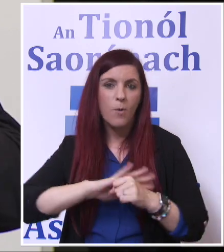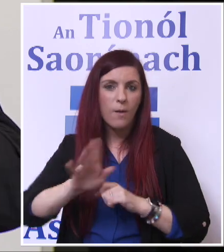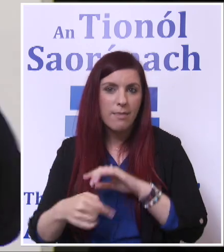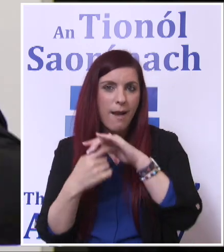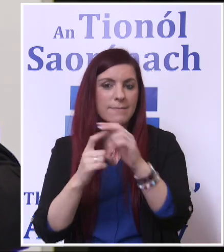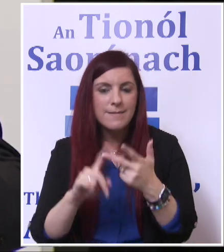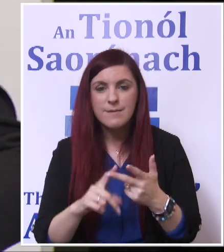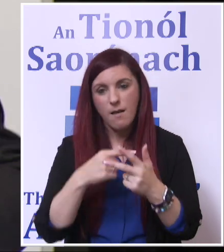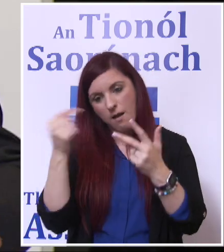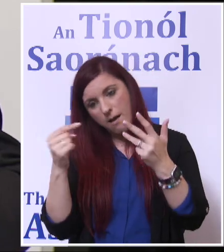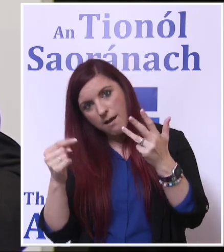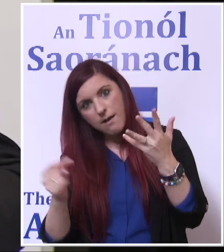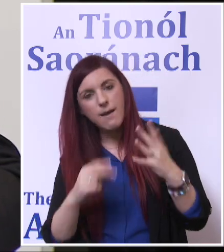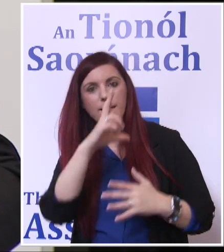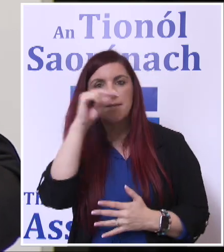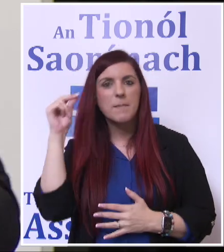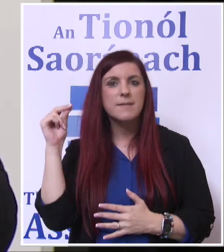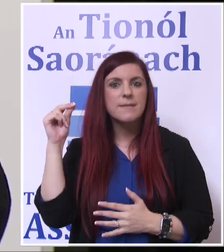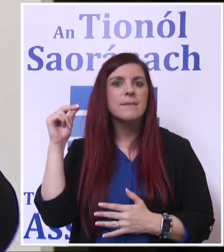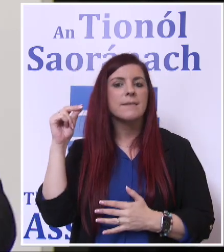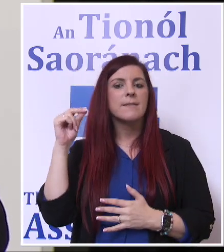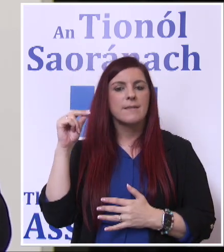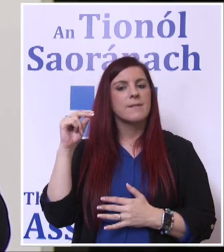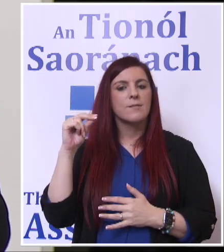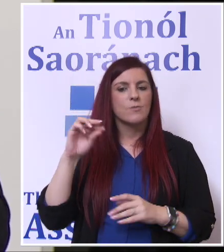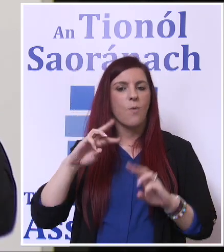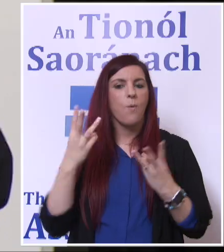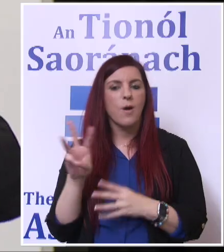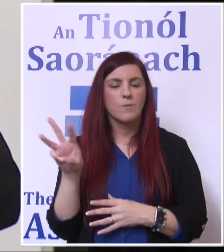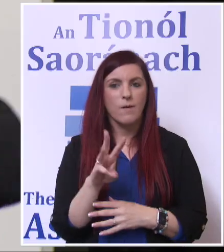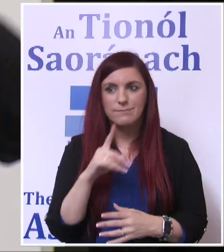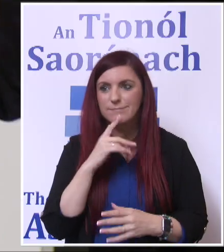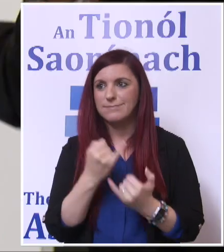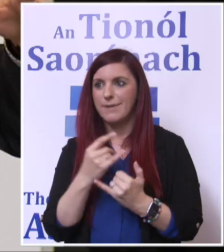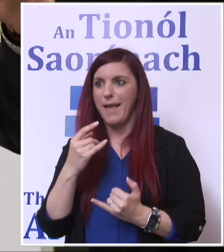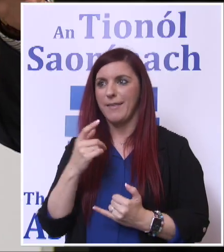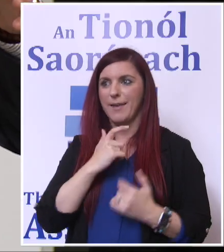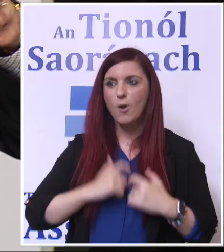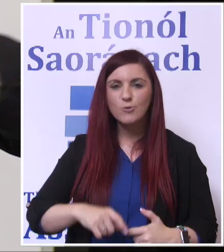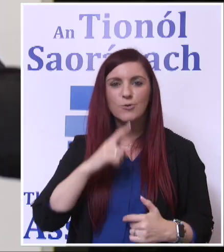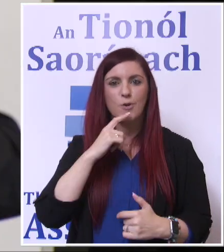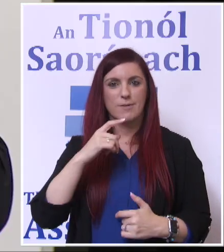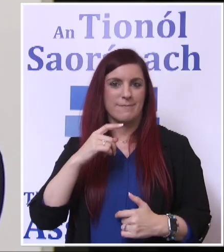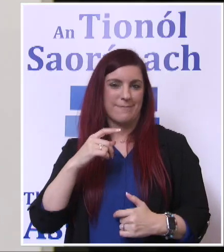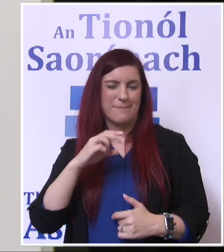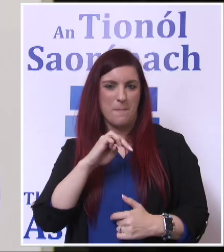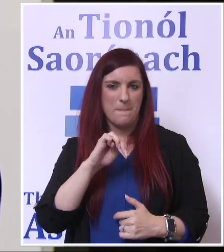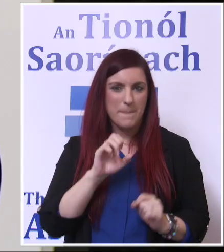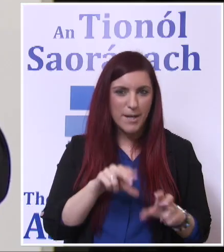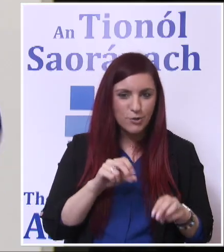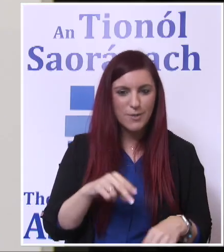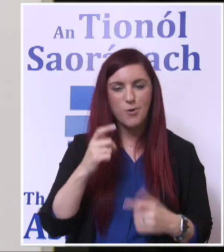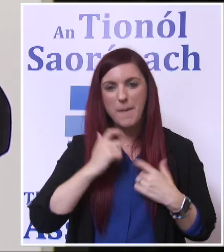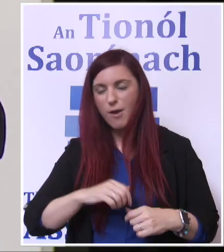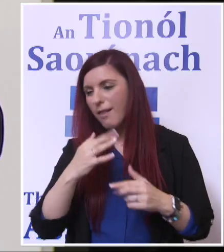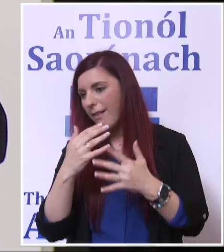themselves? These examples, you'll hear about worldwide examples throughout. There's the Greater London Council and the Mayor of London. There's the Manchester Mayor. It's not the Greater